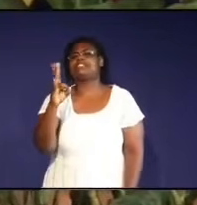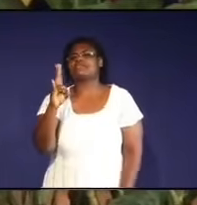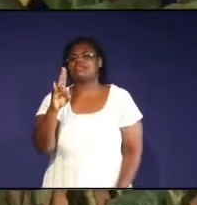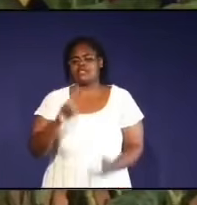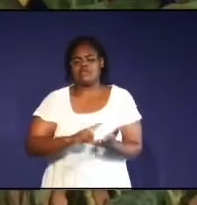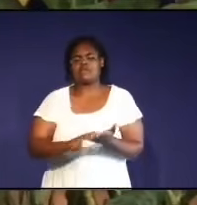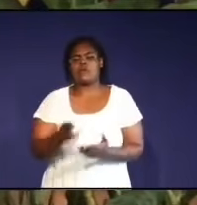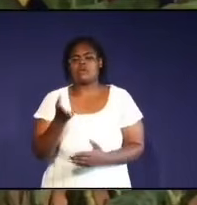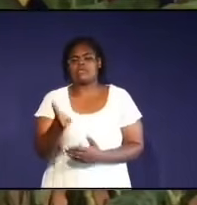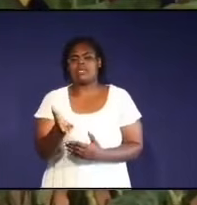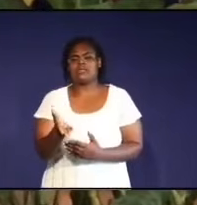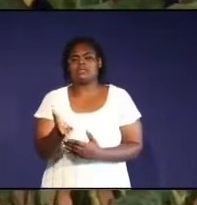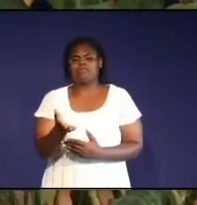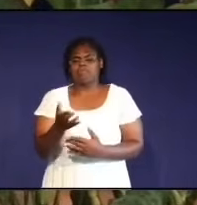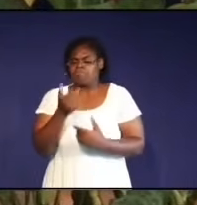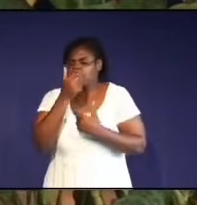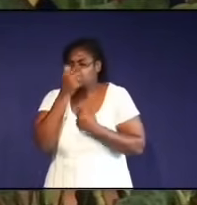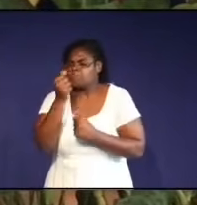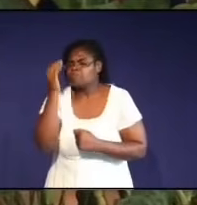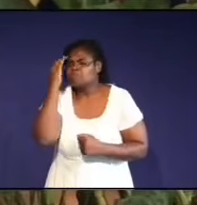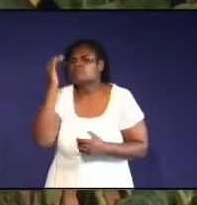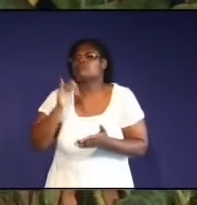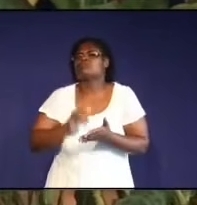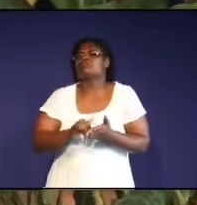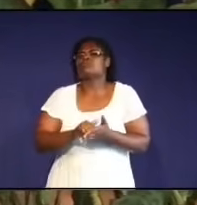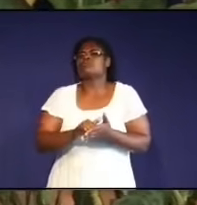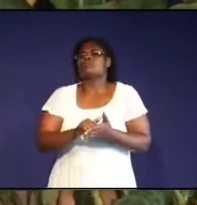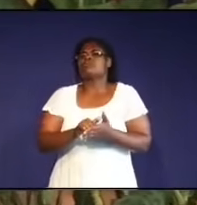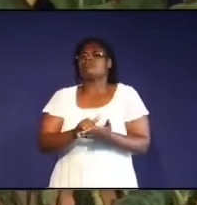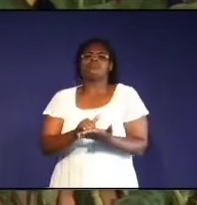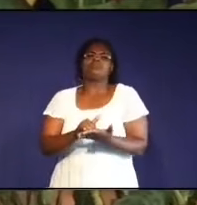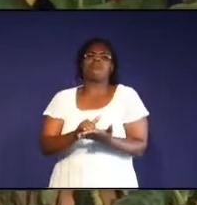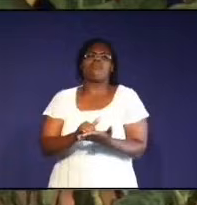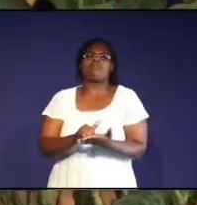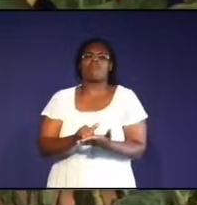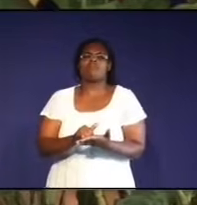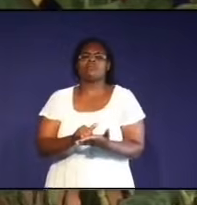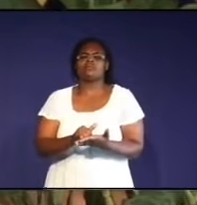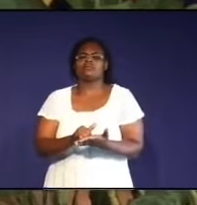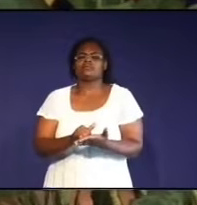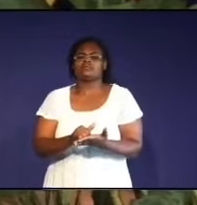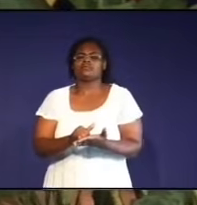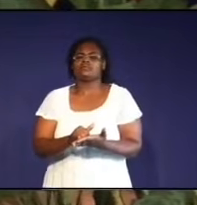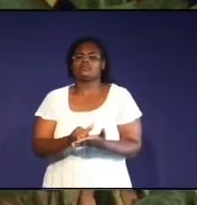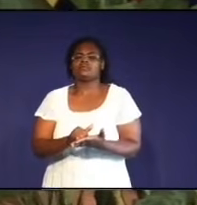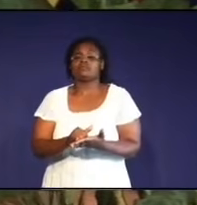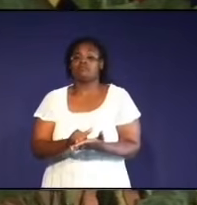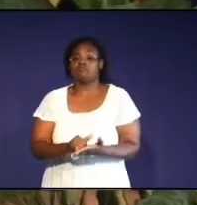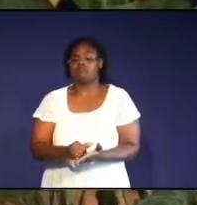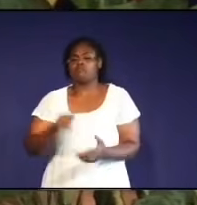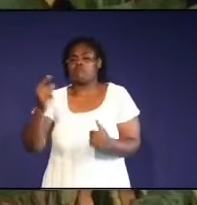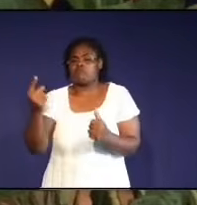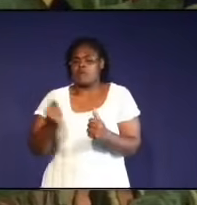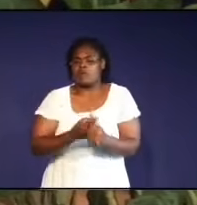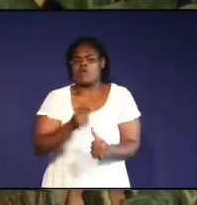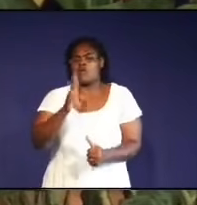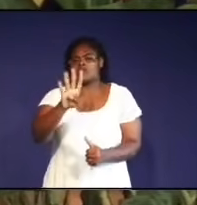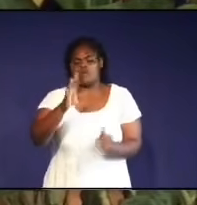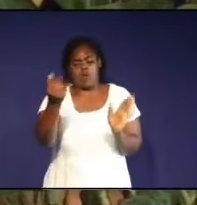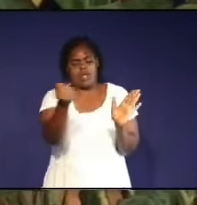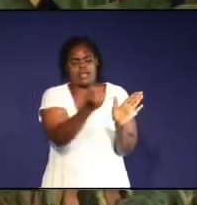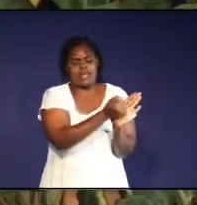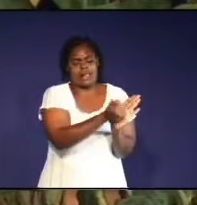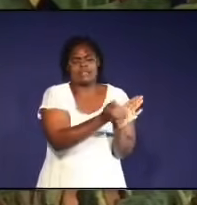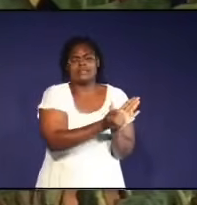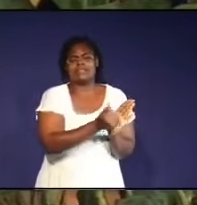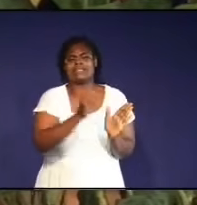version. It's interesting to note that the first four seals in the sixth chapter, the